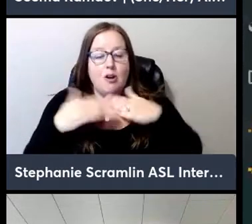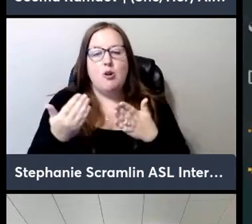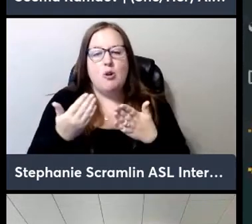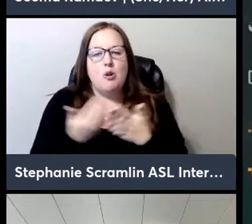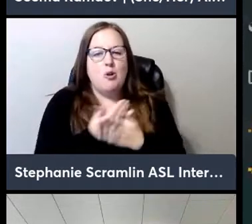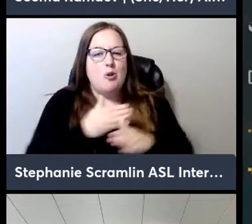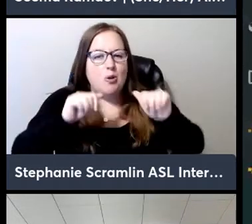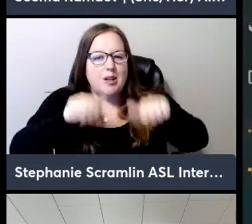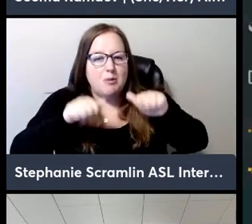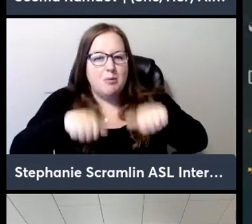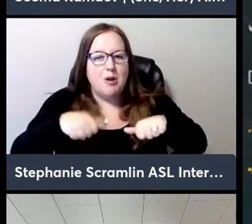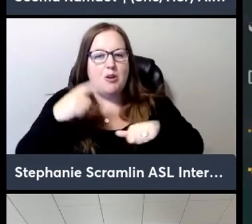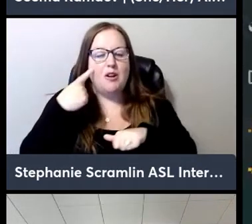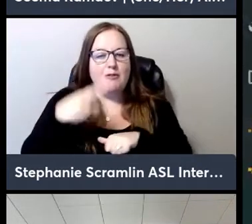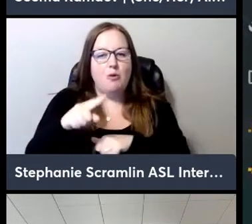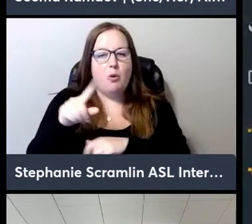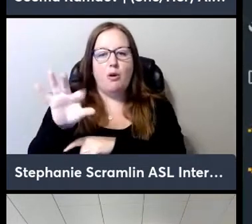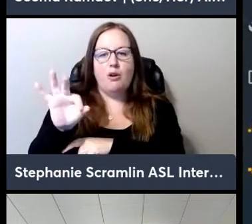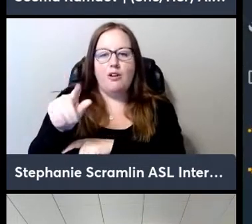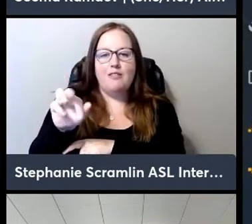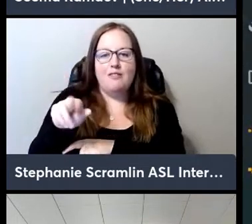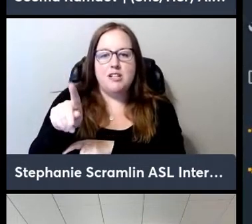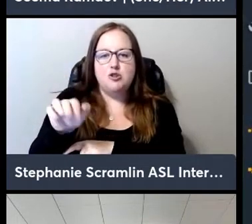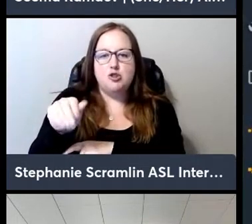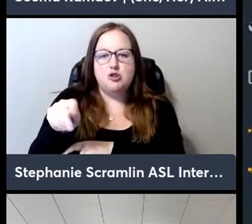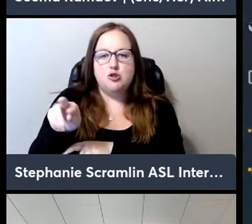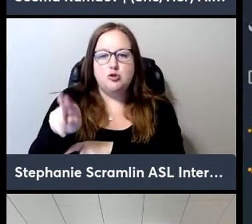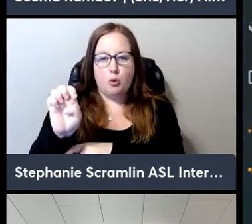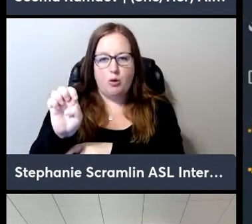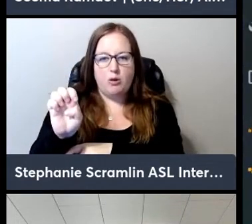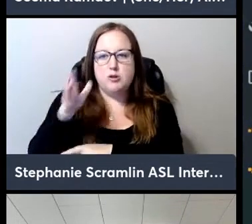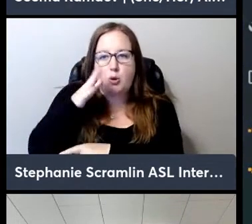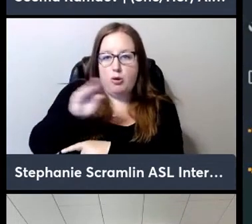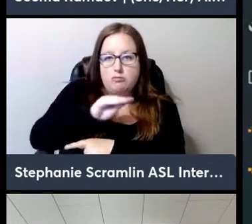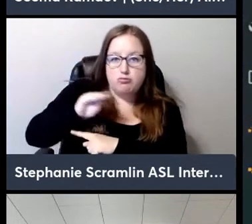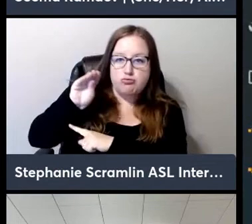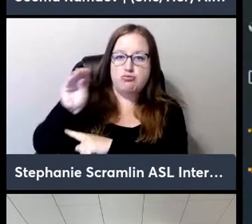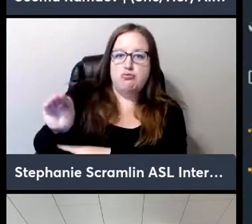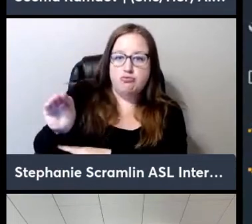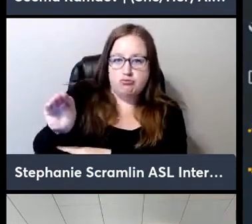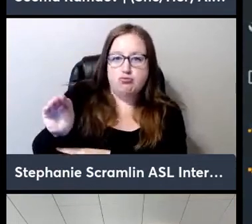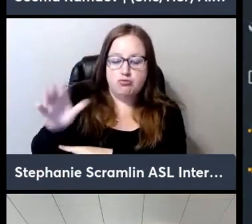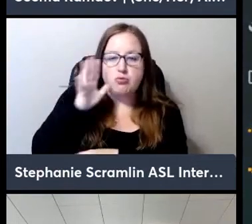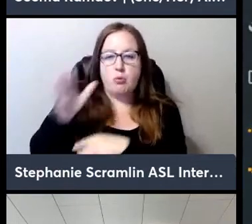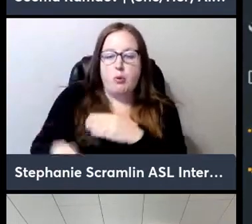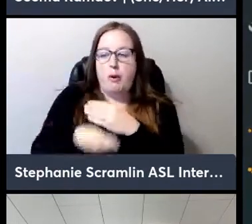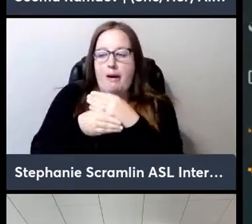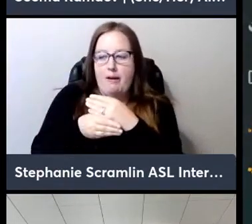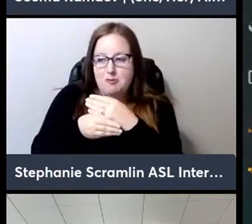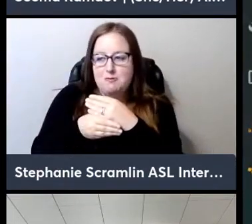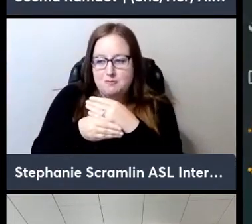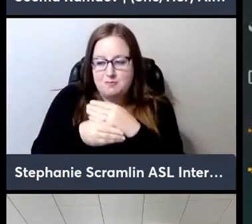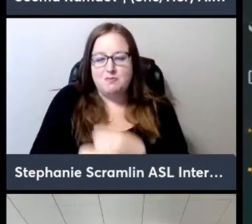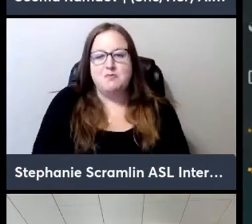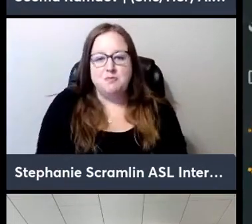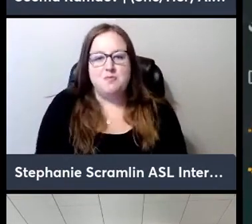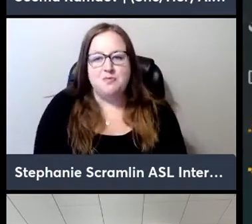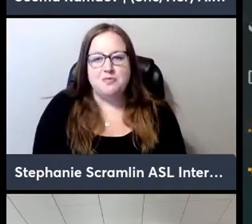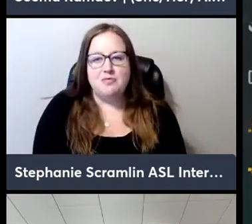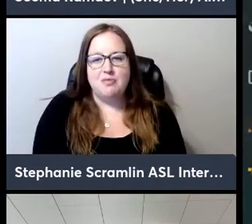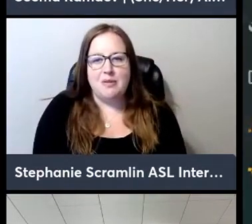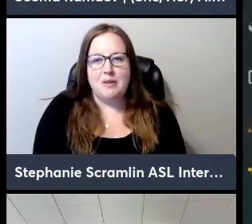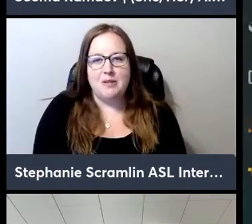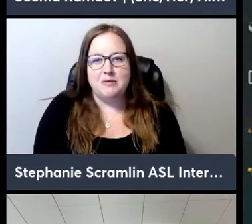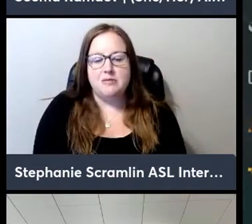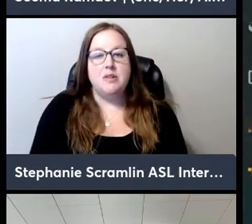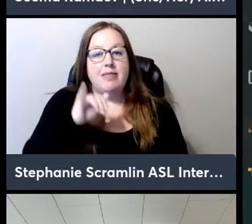within Feature Store that was just launched. So we'll go in there and we will add that, right? And that's